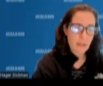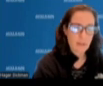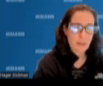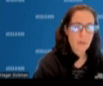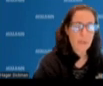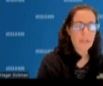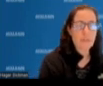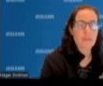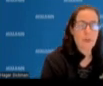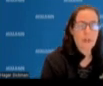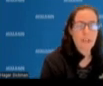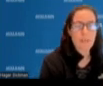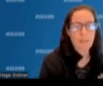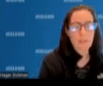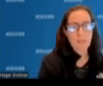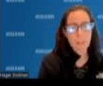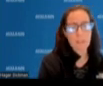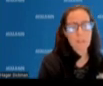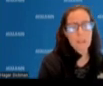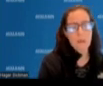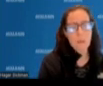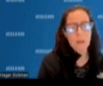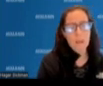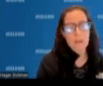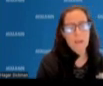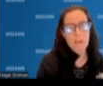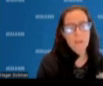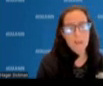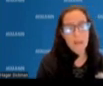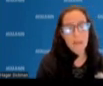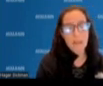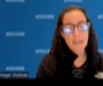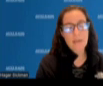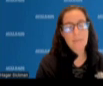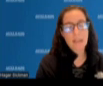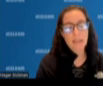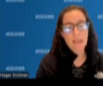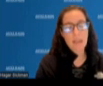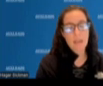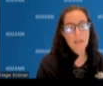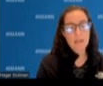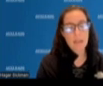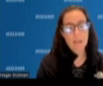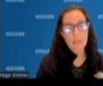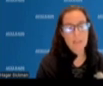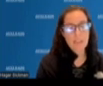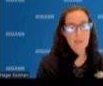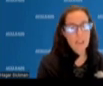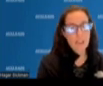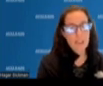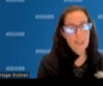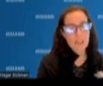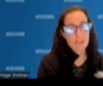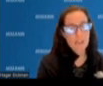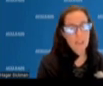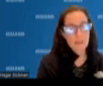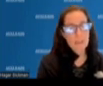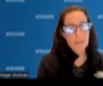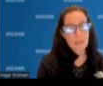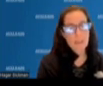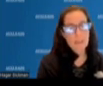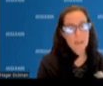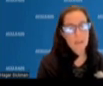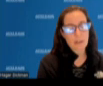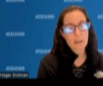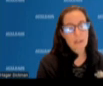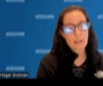districts here, California 22, 40, and 41, where we have very high Medi-Cal participation rates in those